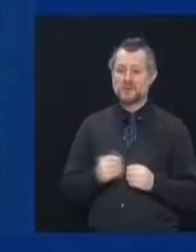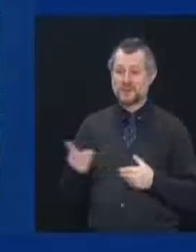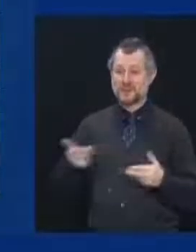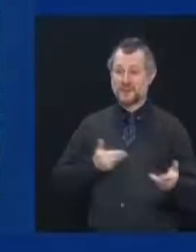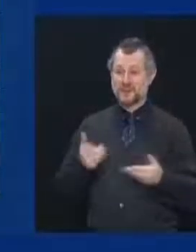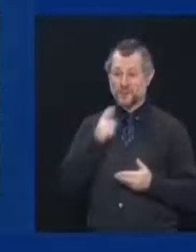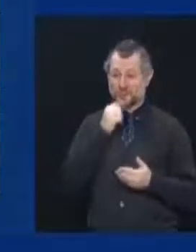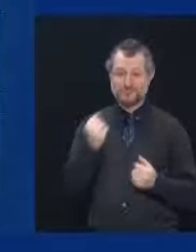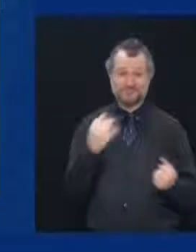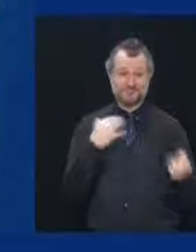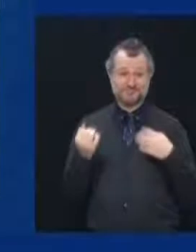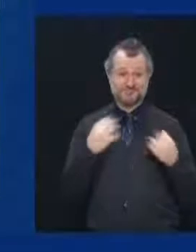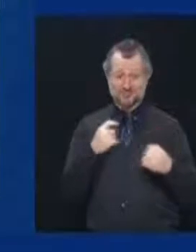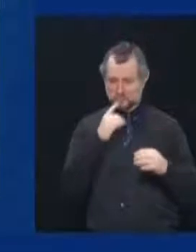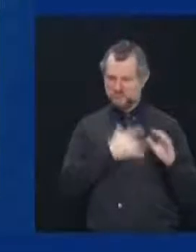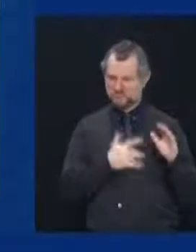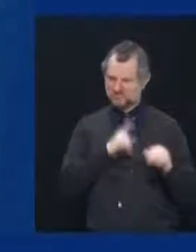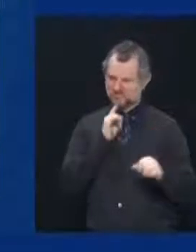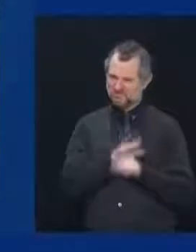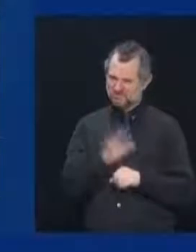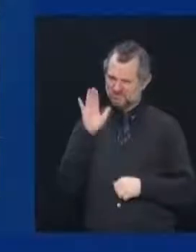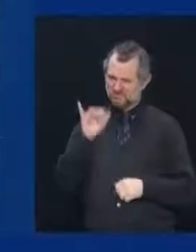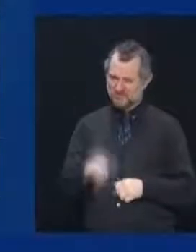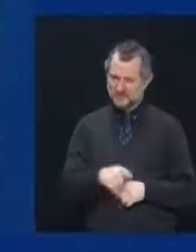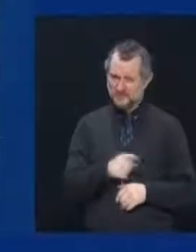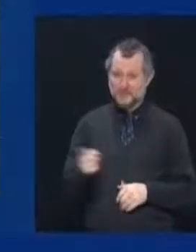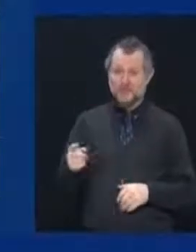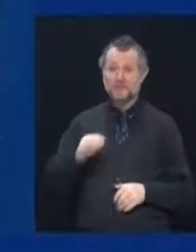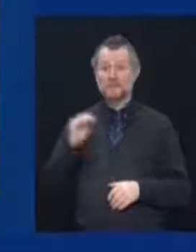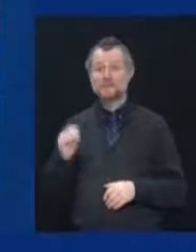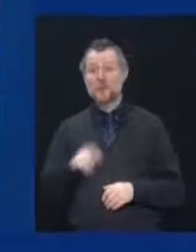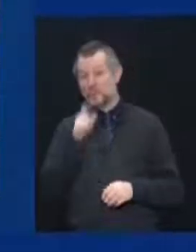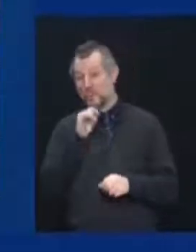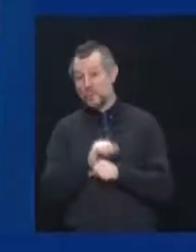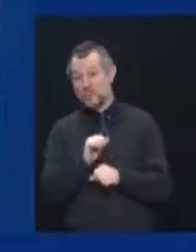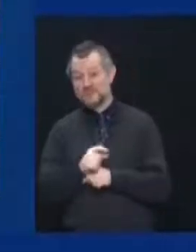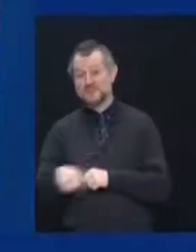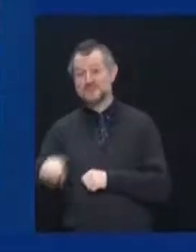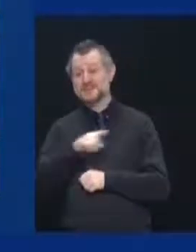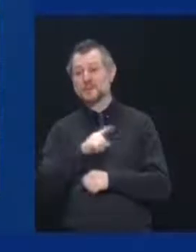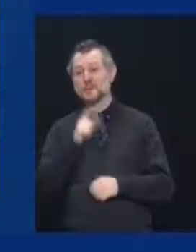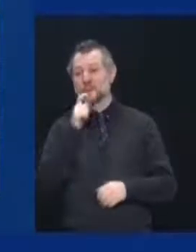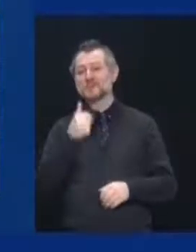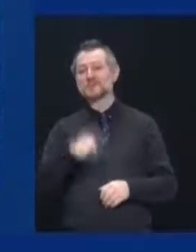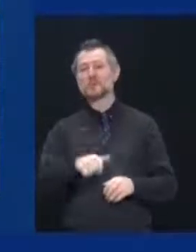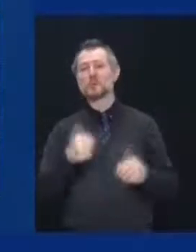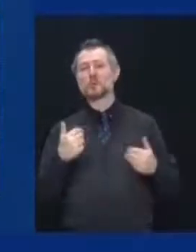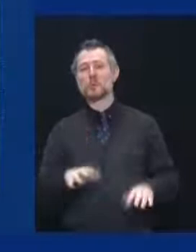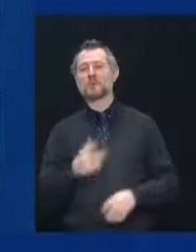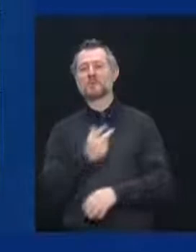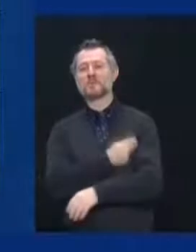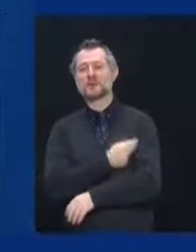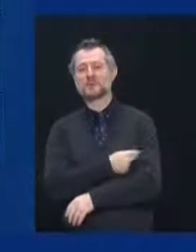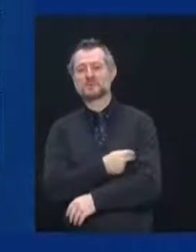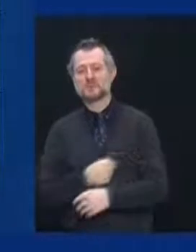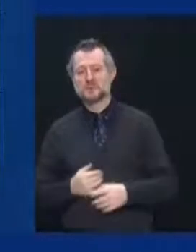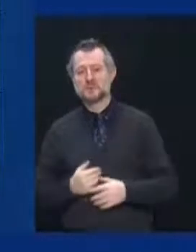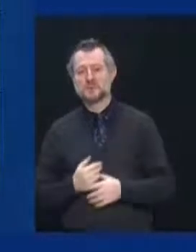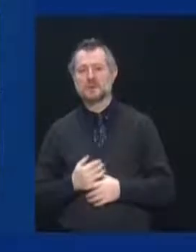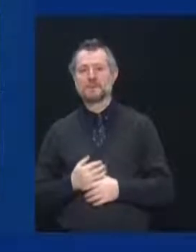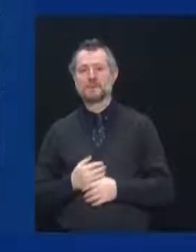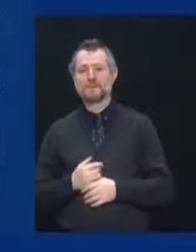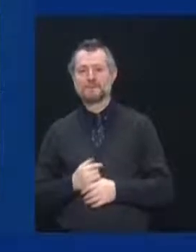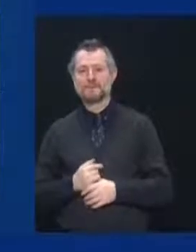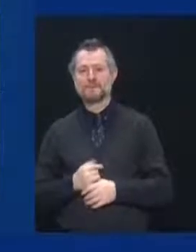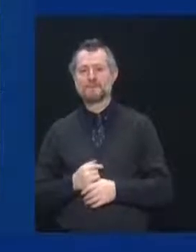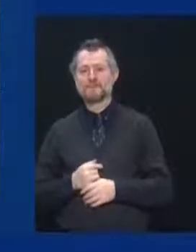themselves, the percent of your hospital workers who have declined the vaccine. A very smart person at the Daily